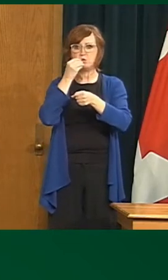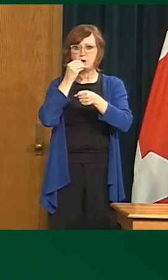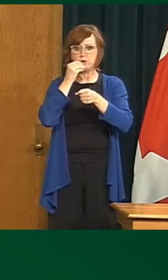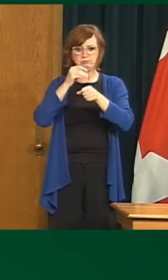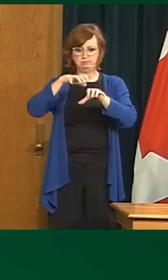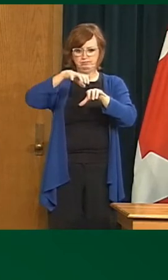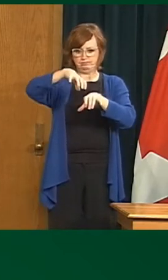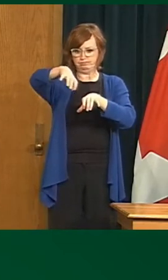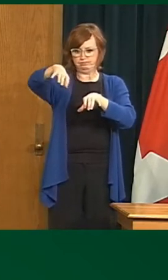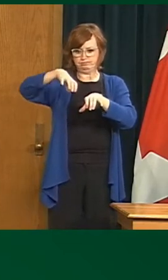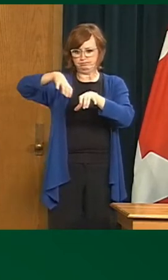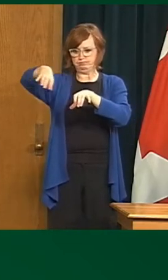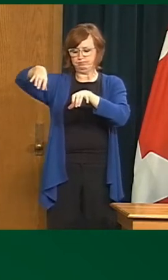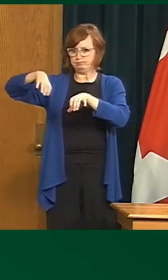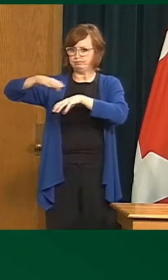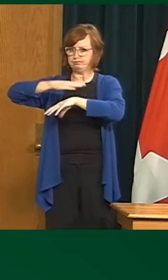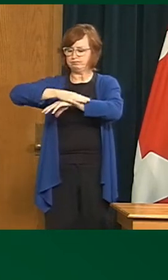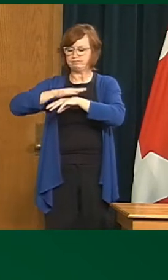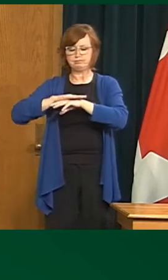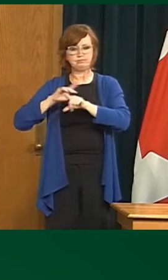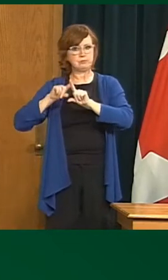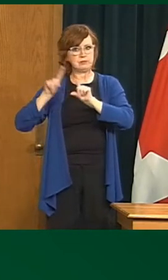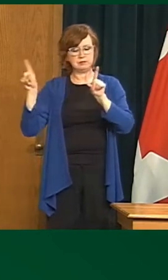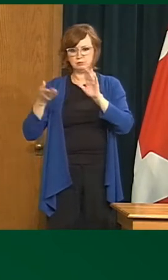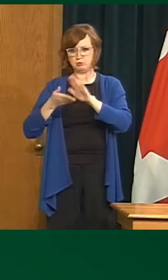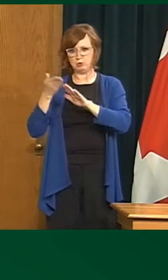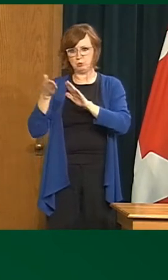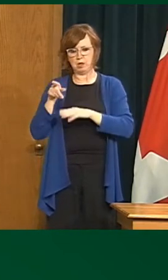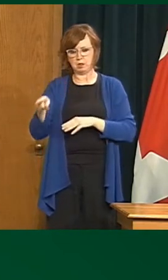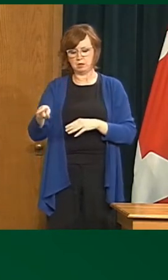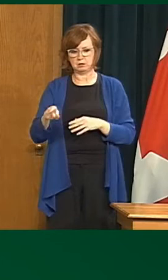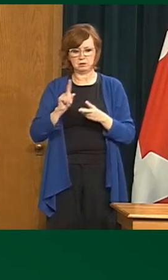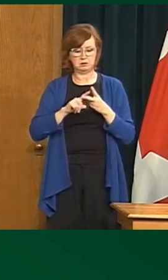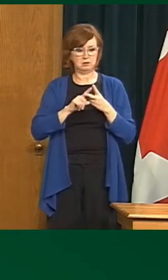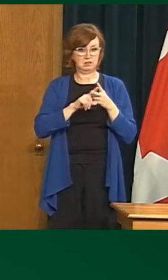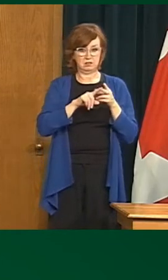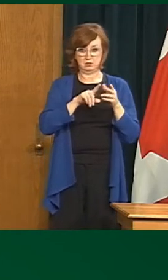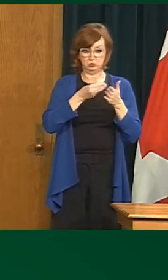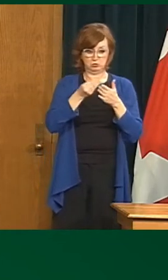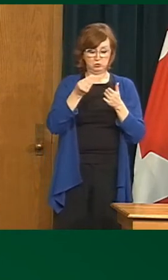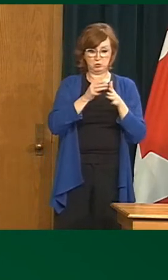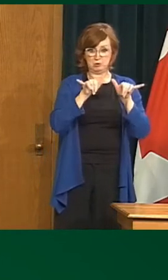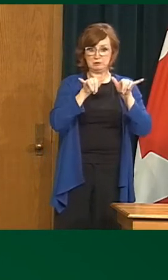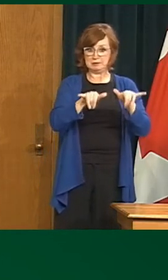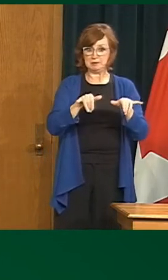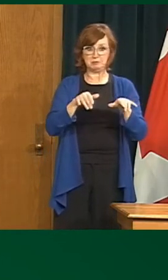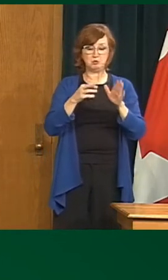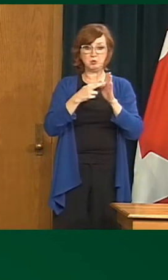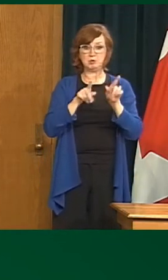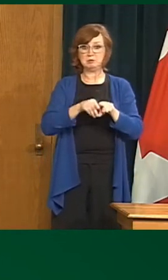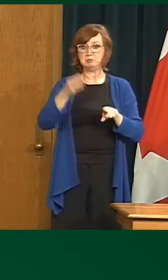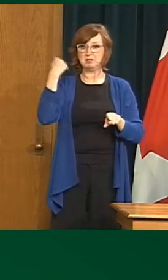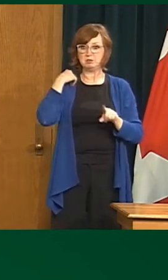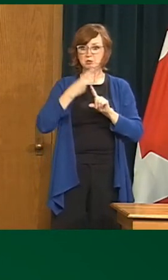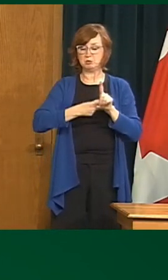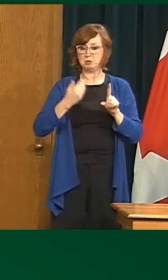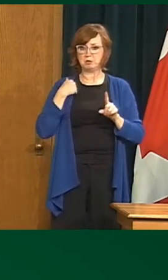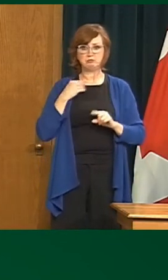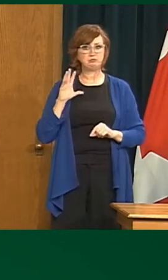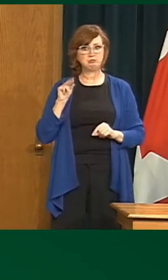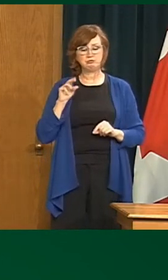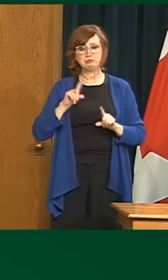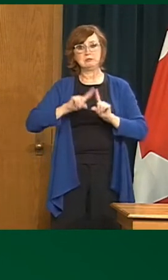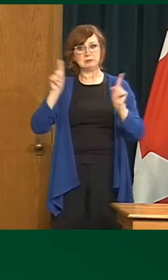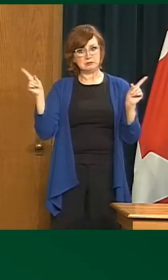of restrictions on how they'll operate within their retail facility, as well as how the broader mall is actually going to